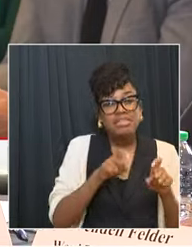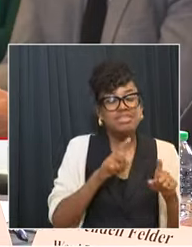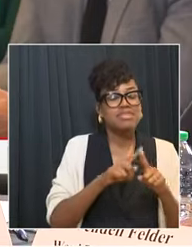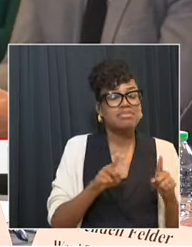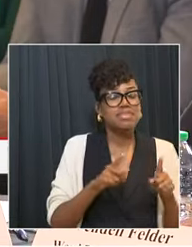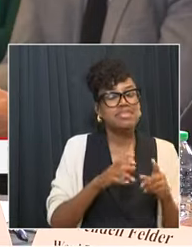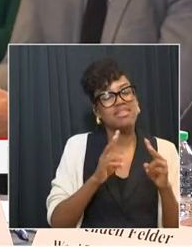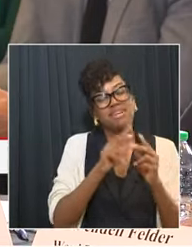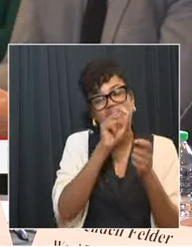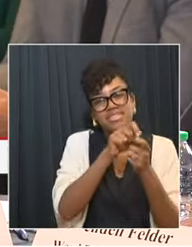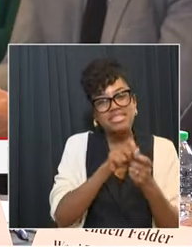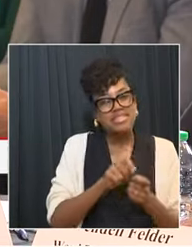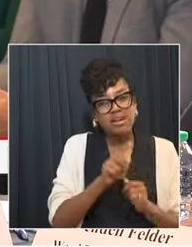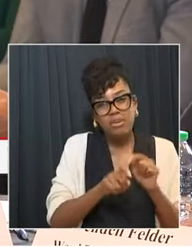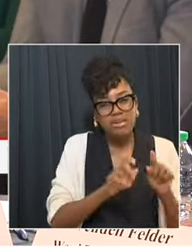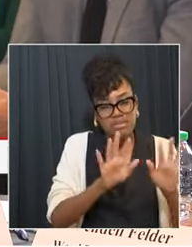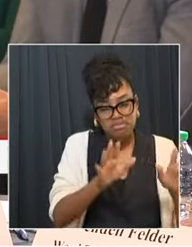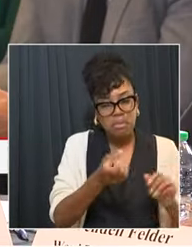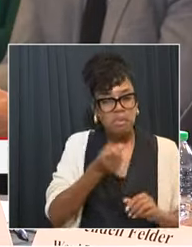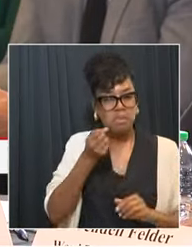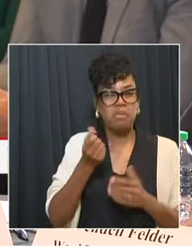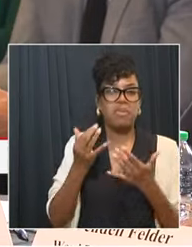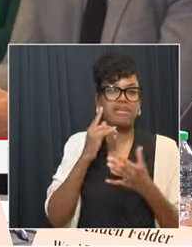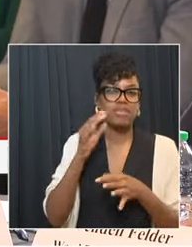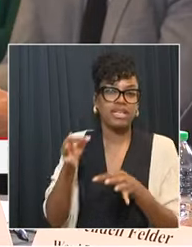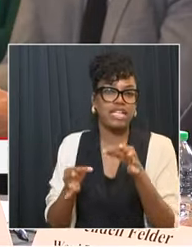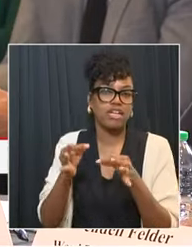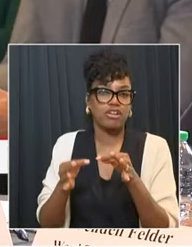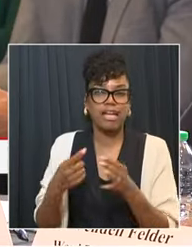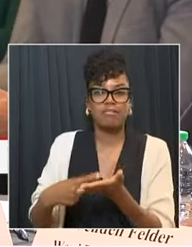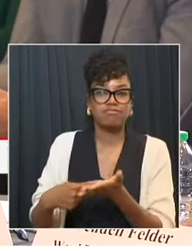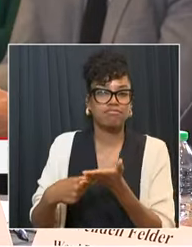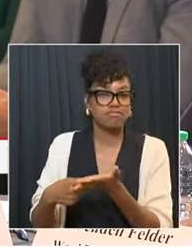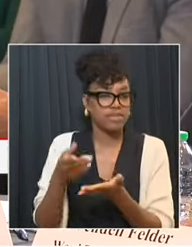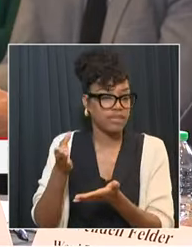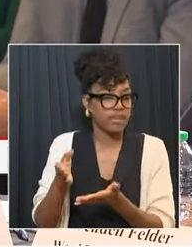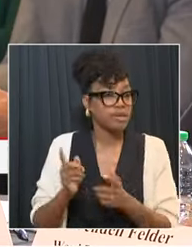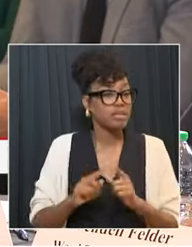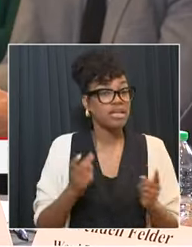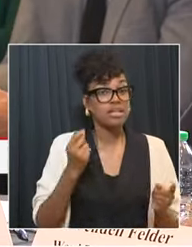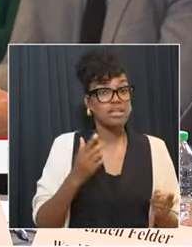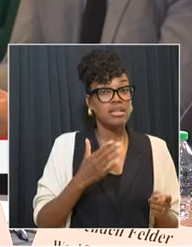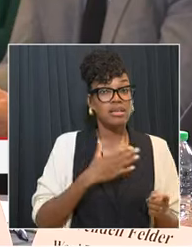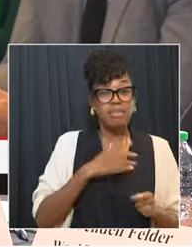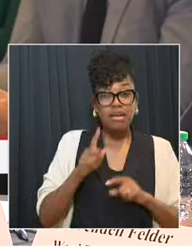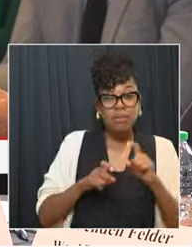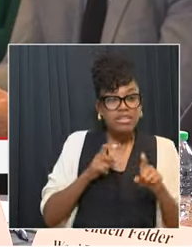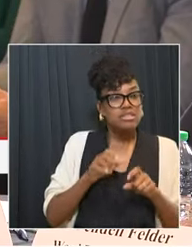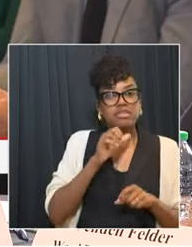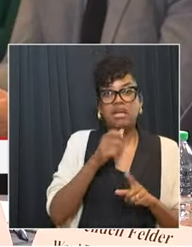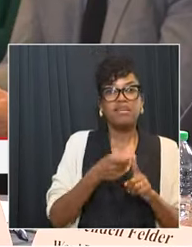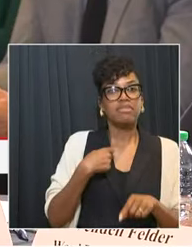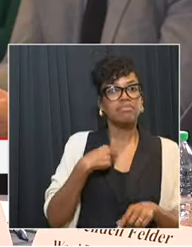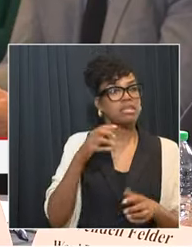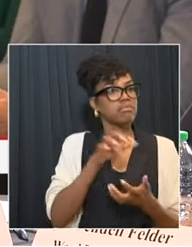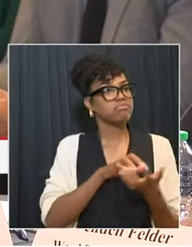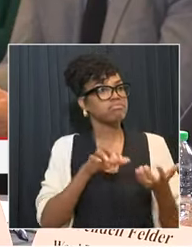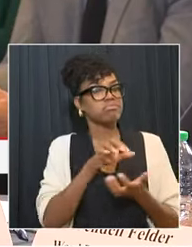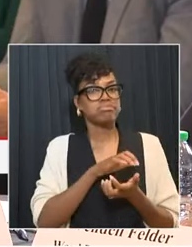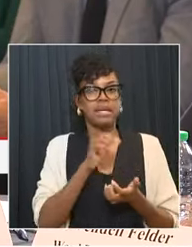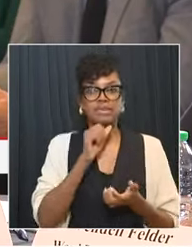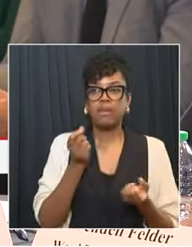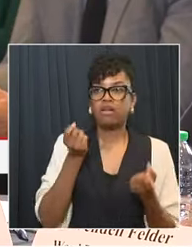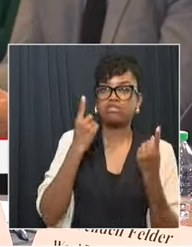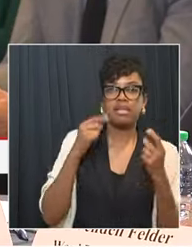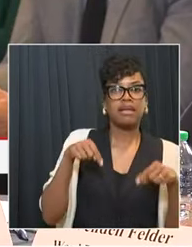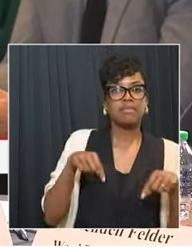I don't want folks to think that my lack of questions is a lack of understanding. There's a lot of stuff that is going on the health portion of this